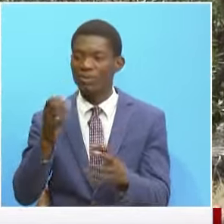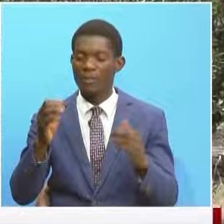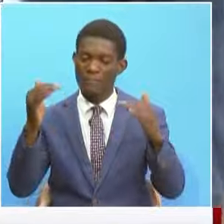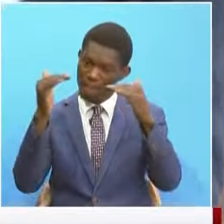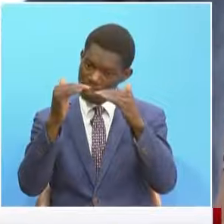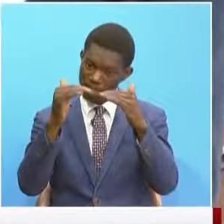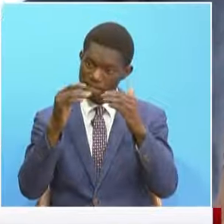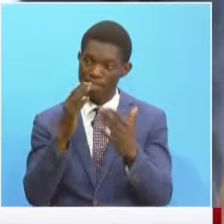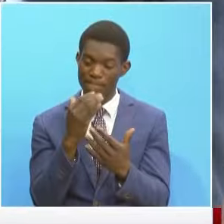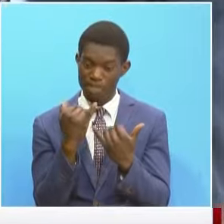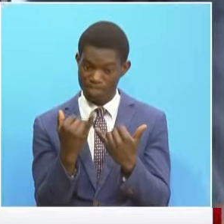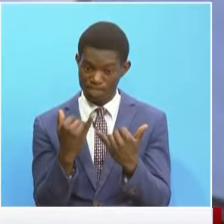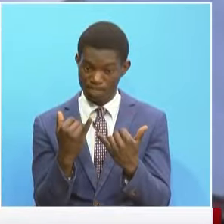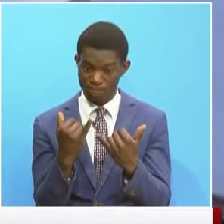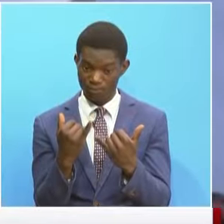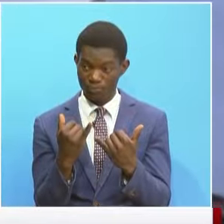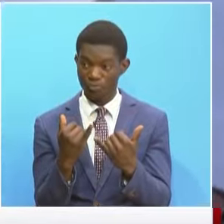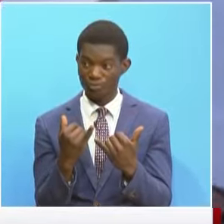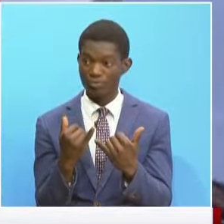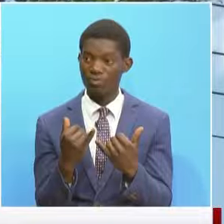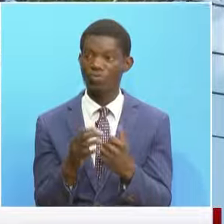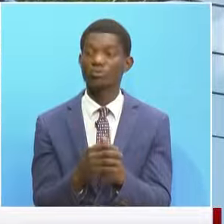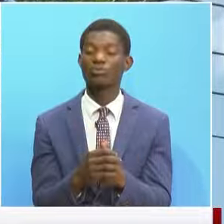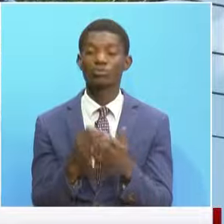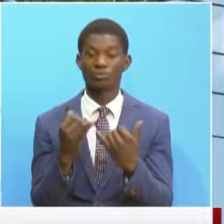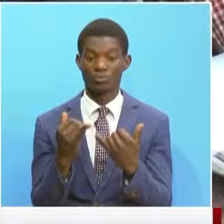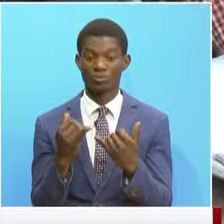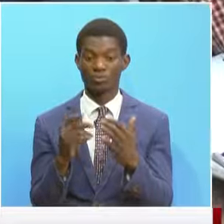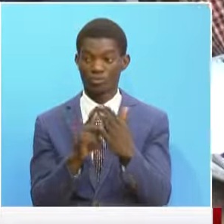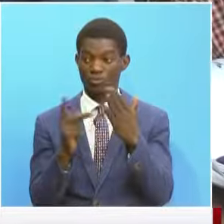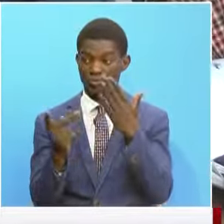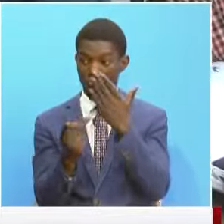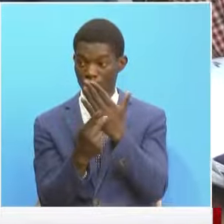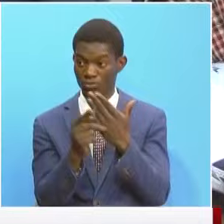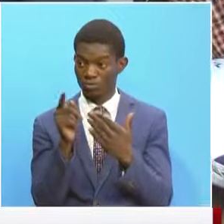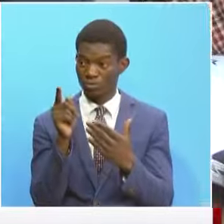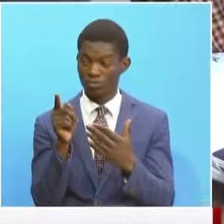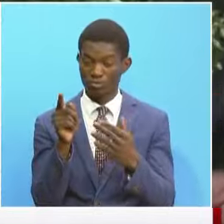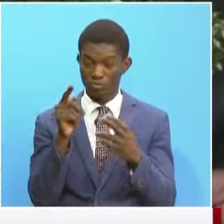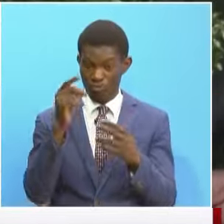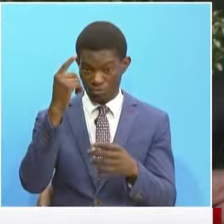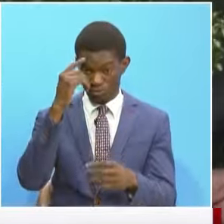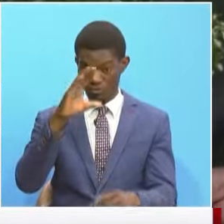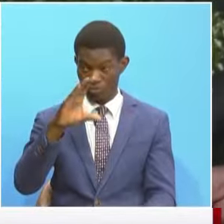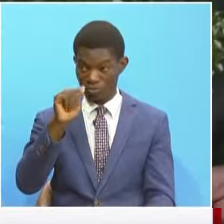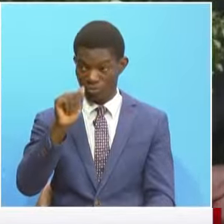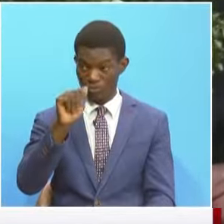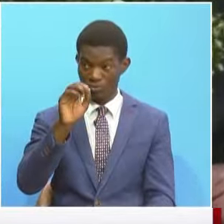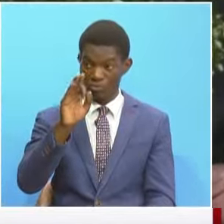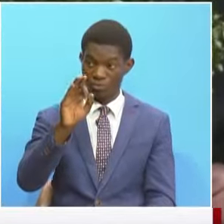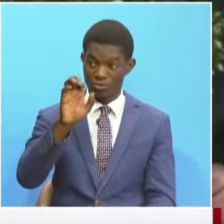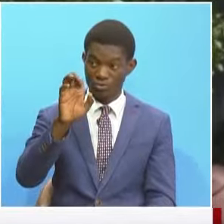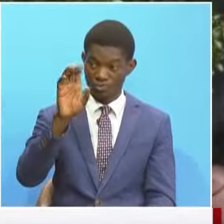other programs benefiting from the Comfed program, which is being appreciated in the area. Comfed here